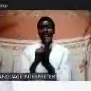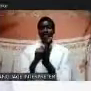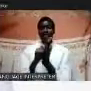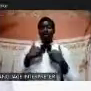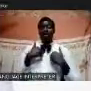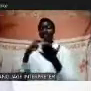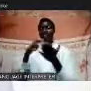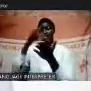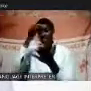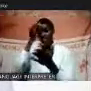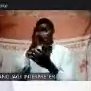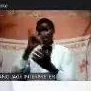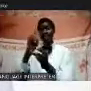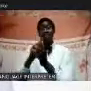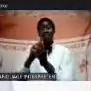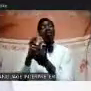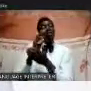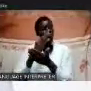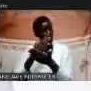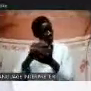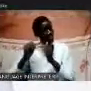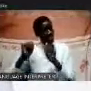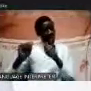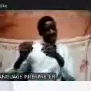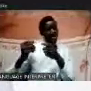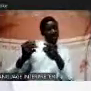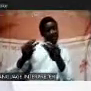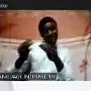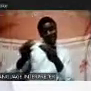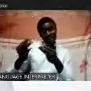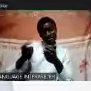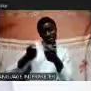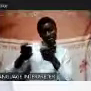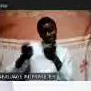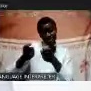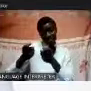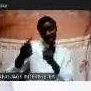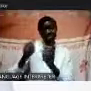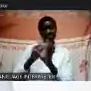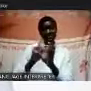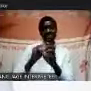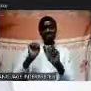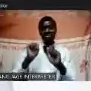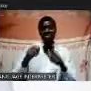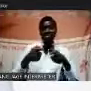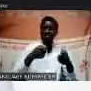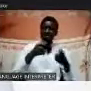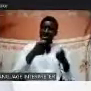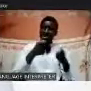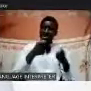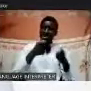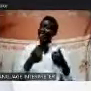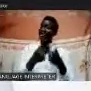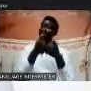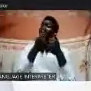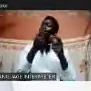although they can manage them, manage the disabilities, manage the challenges, but in all